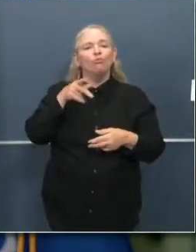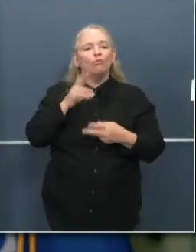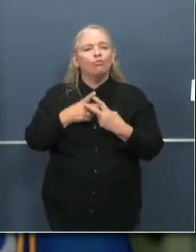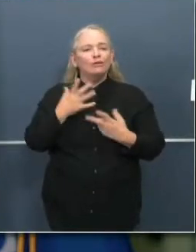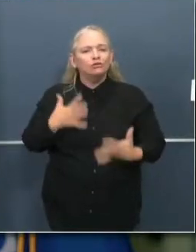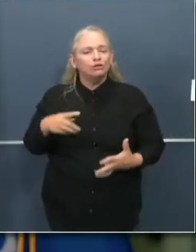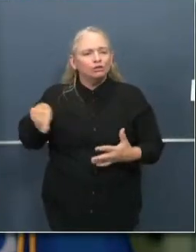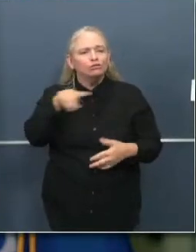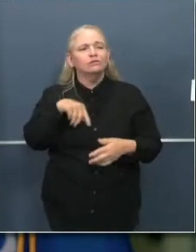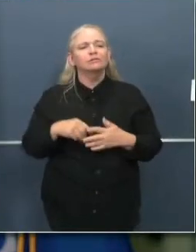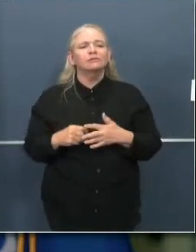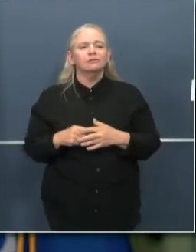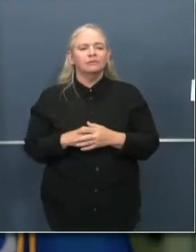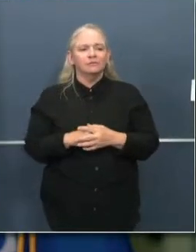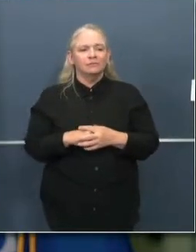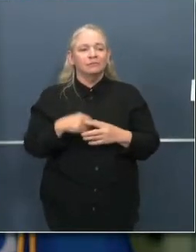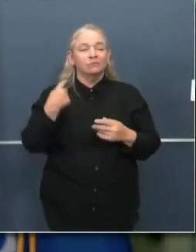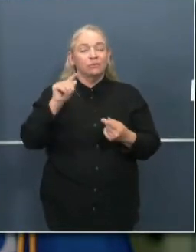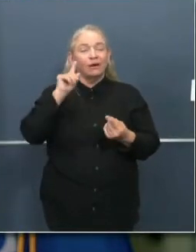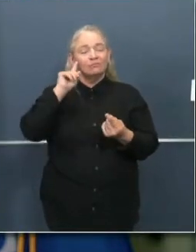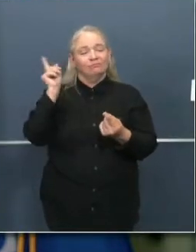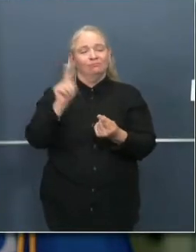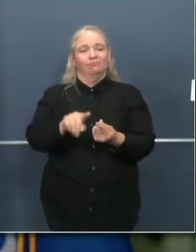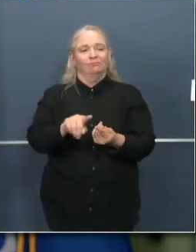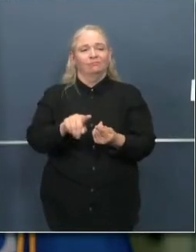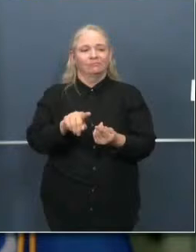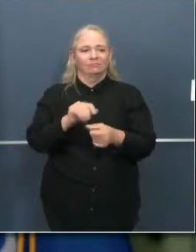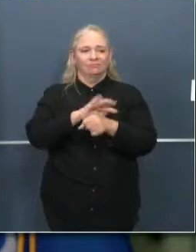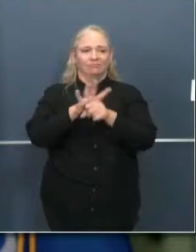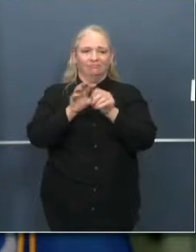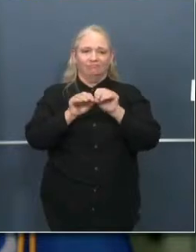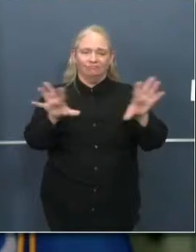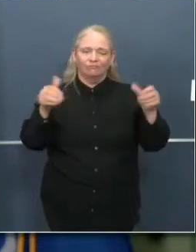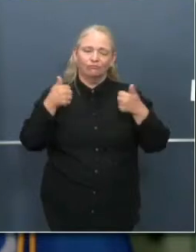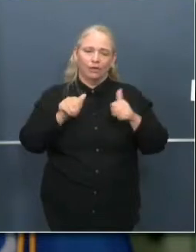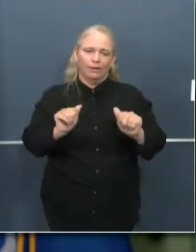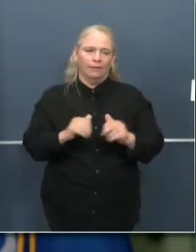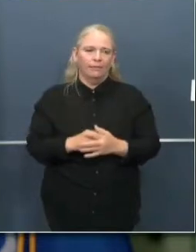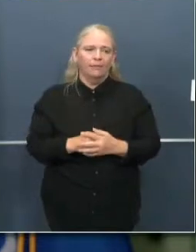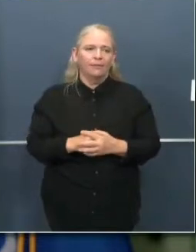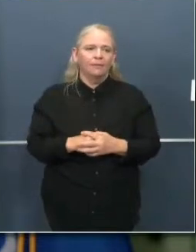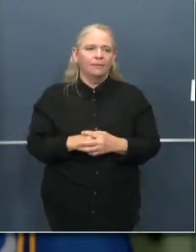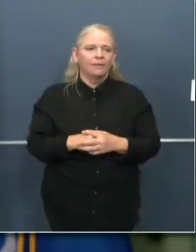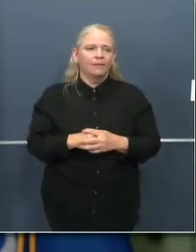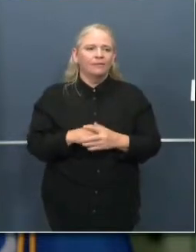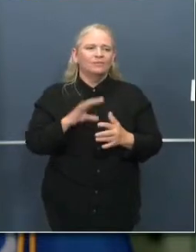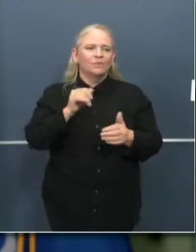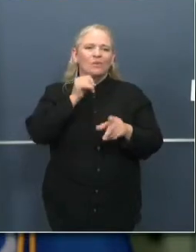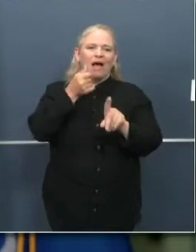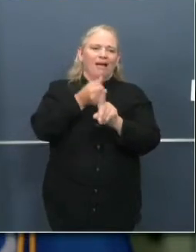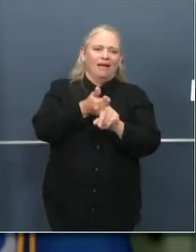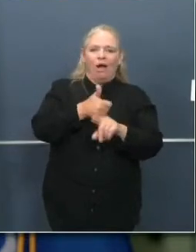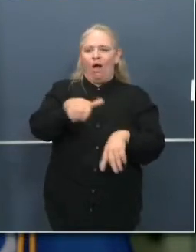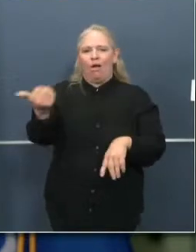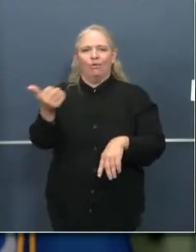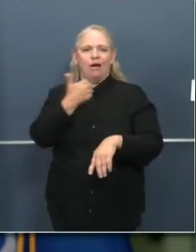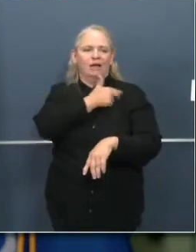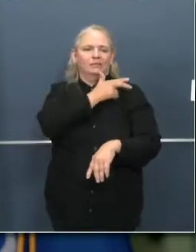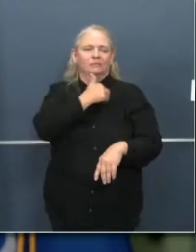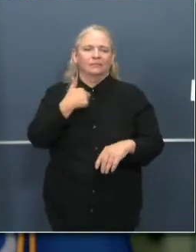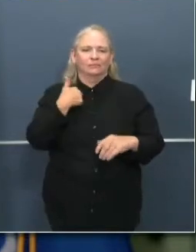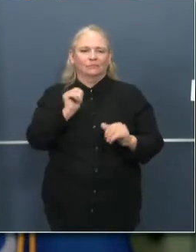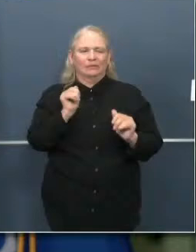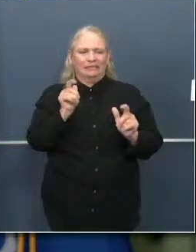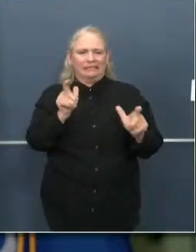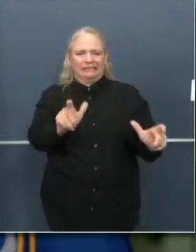those gates on the rest of the system. But certainly that's something we're watching, and we have, as part of our incident command, the